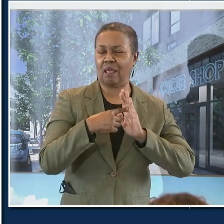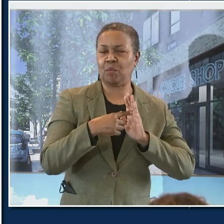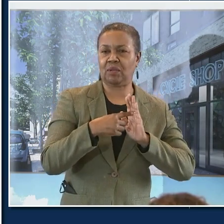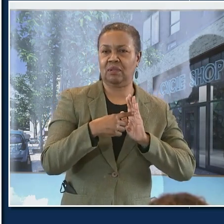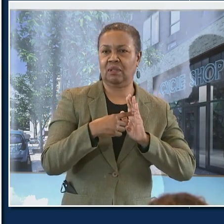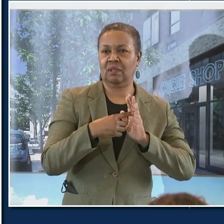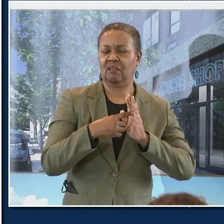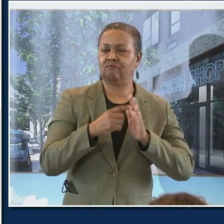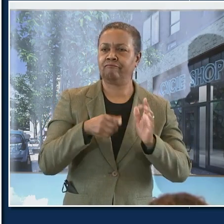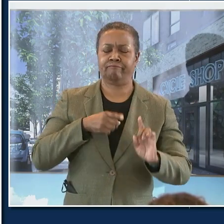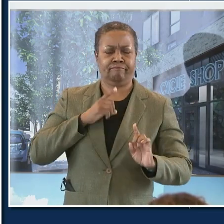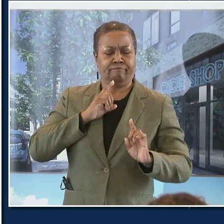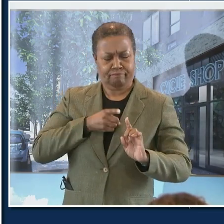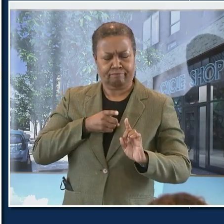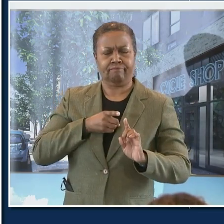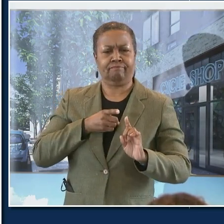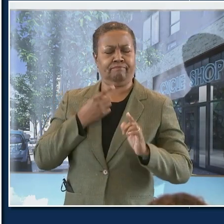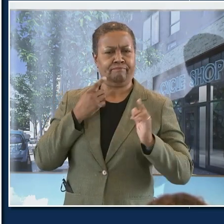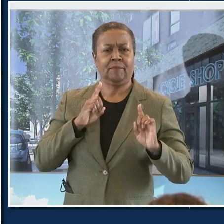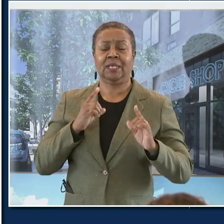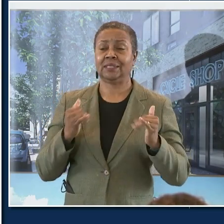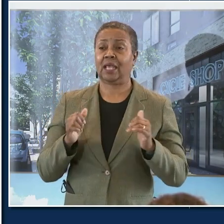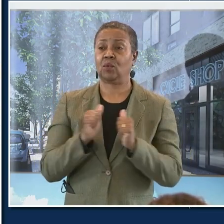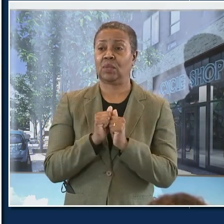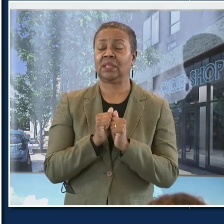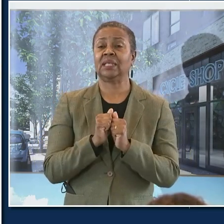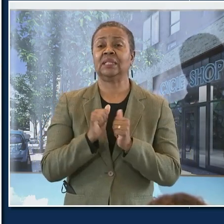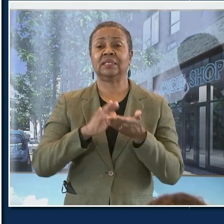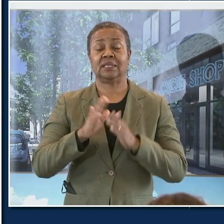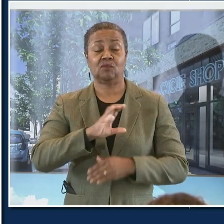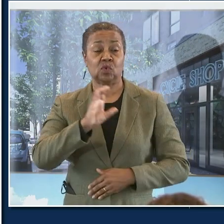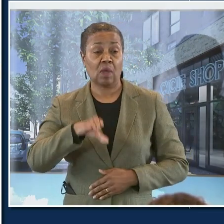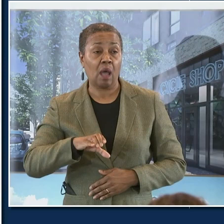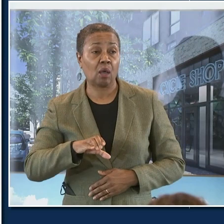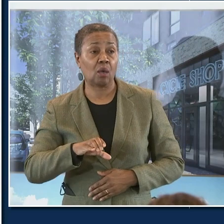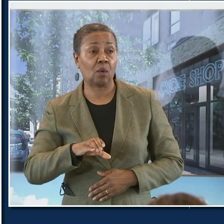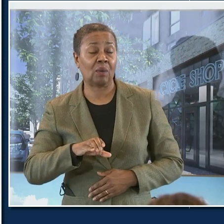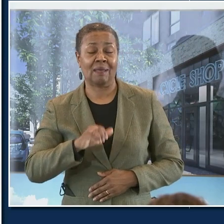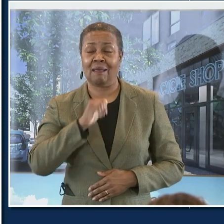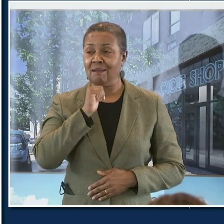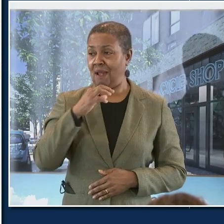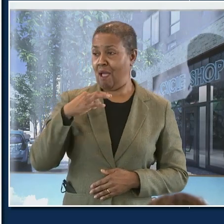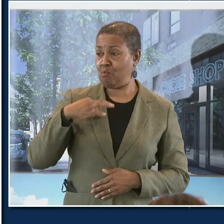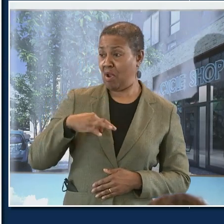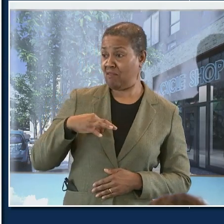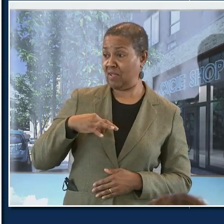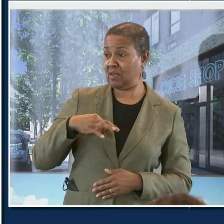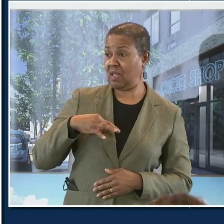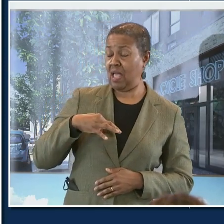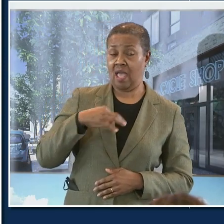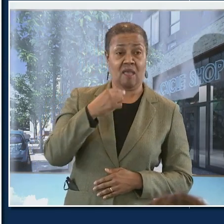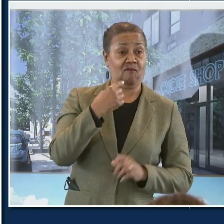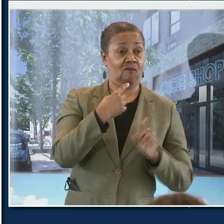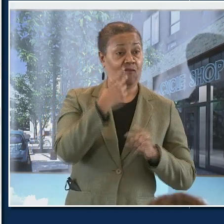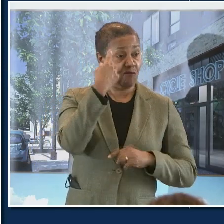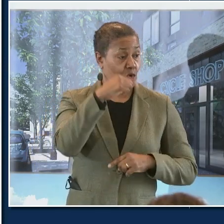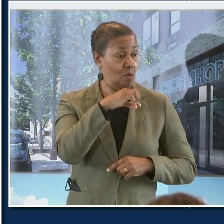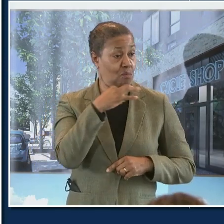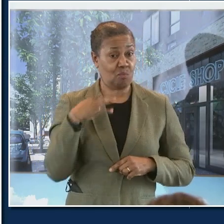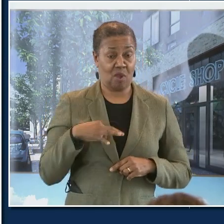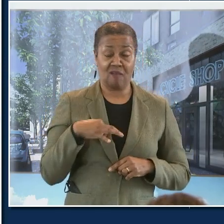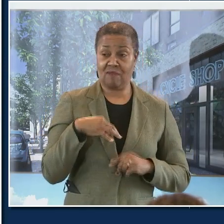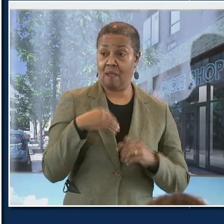of being intentional. Together with the City of Chicago and nonprofit and for-profit partners like